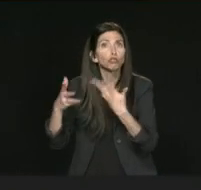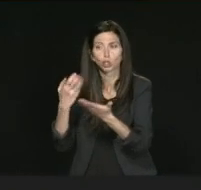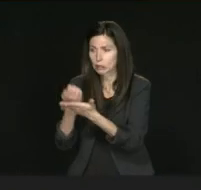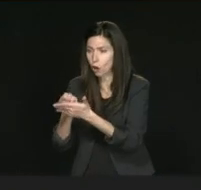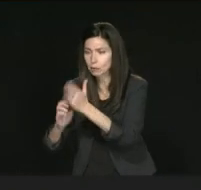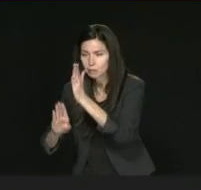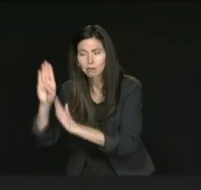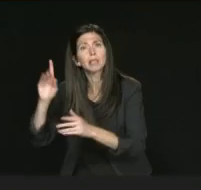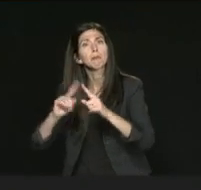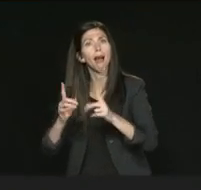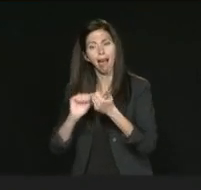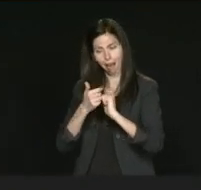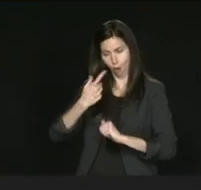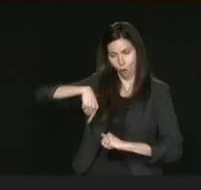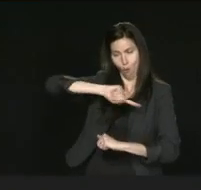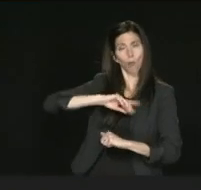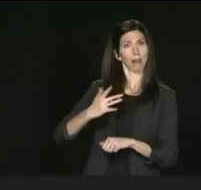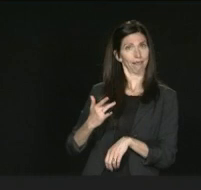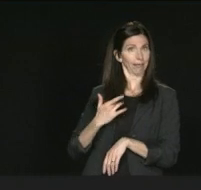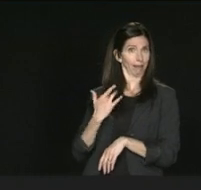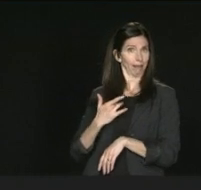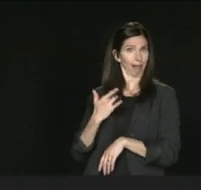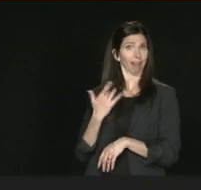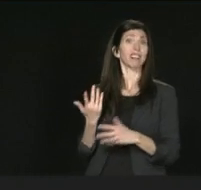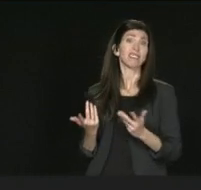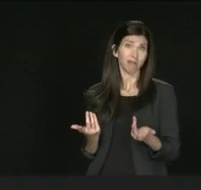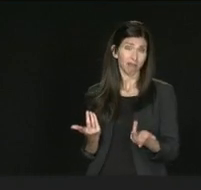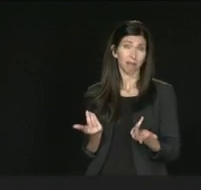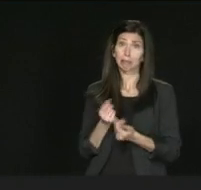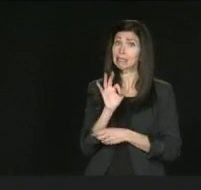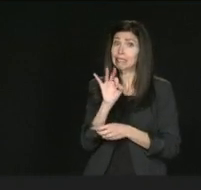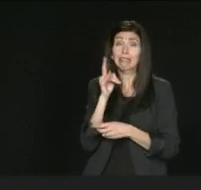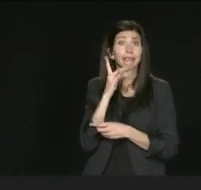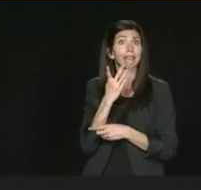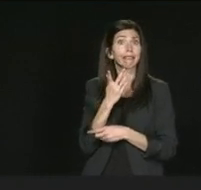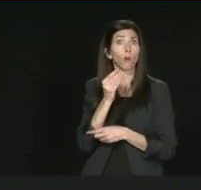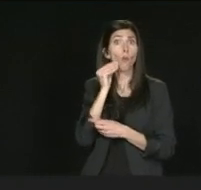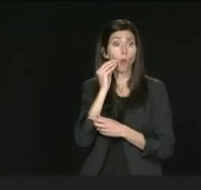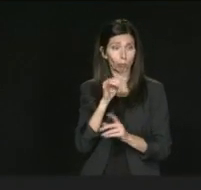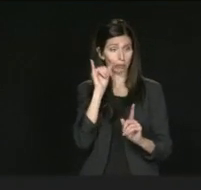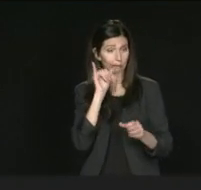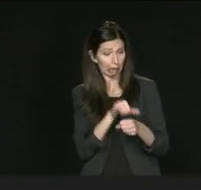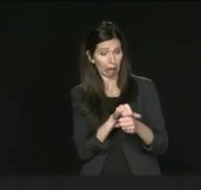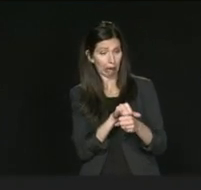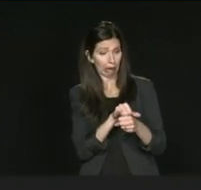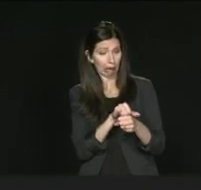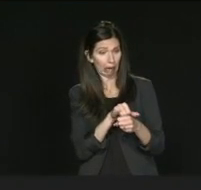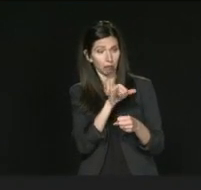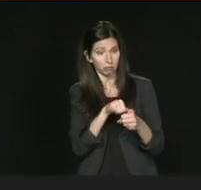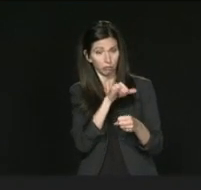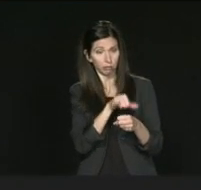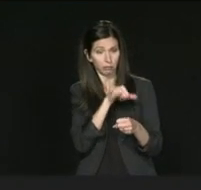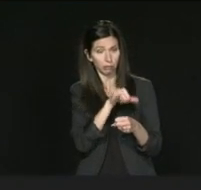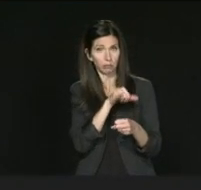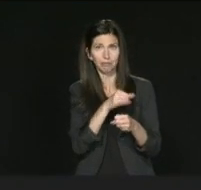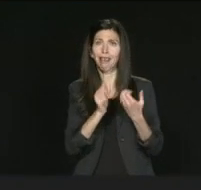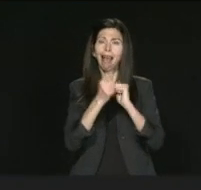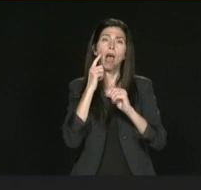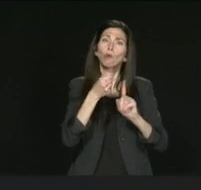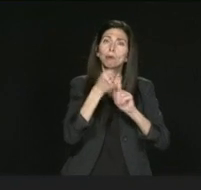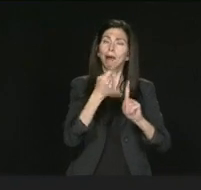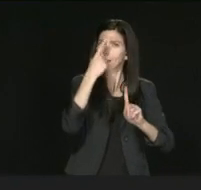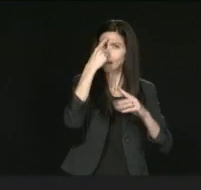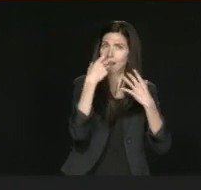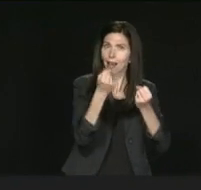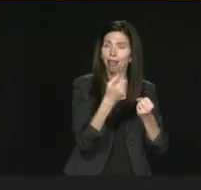potential negative impacts of those policies. So I think that goes into the complex discussion locally on how